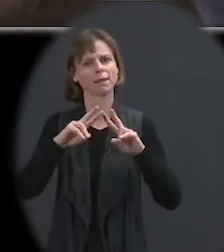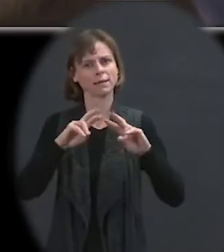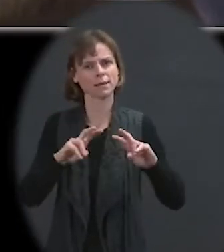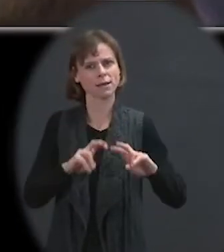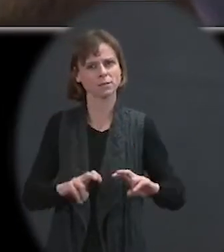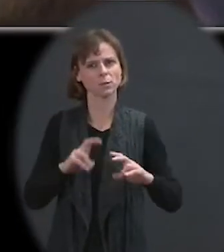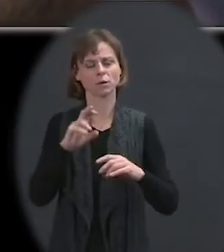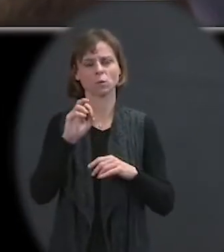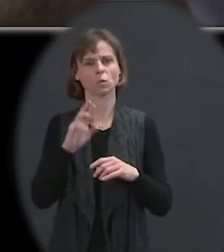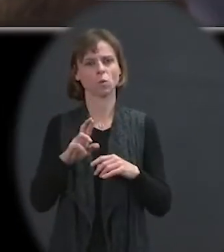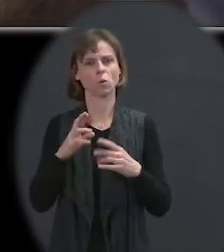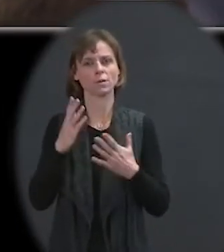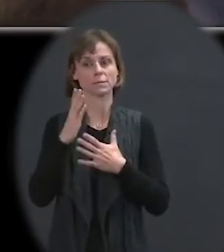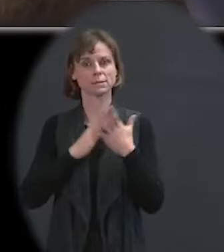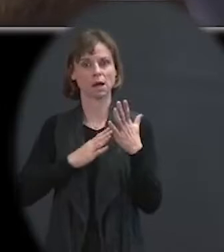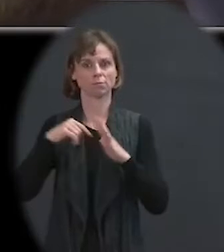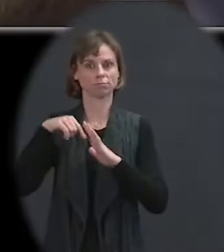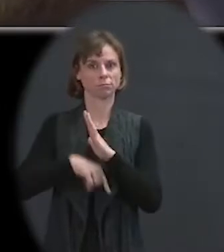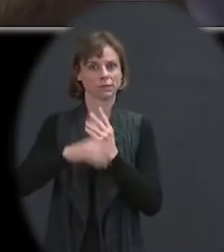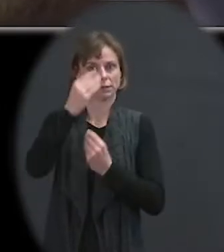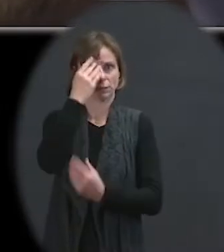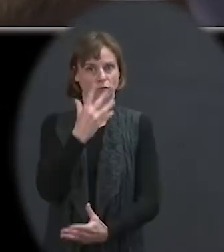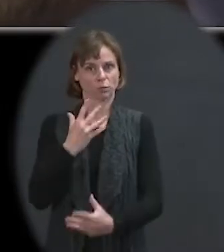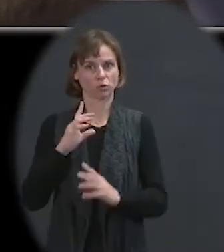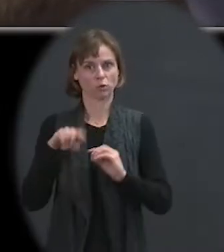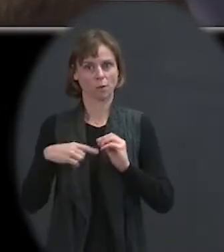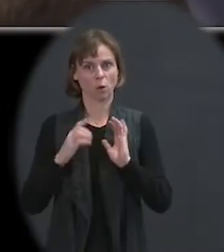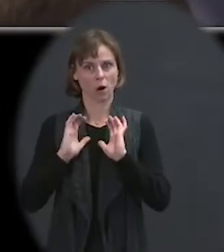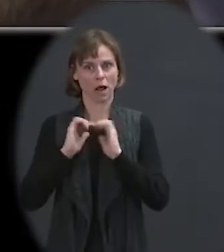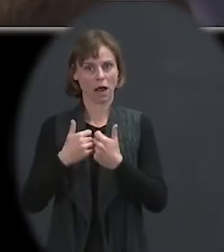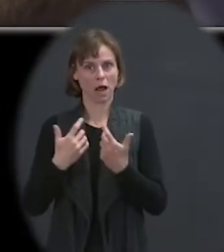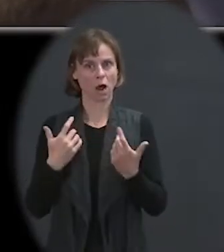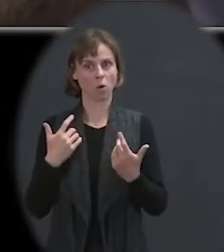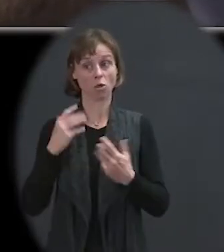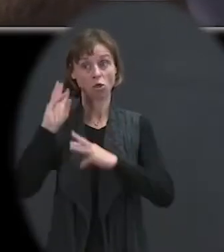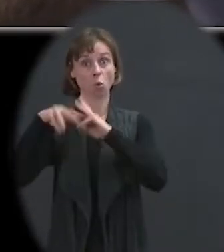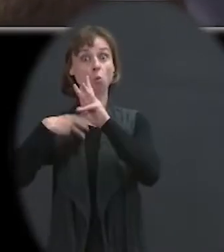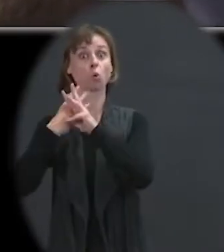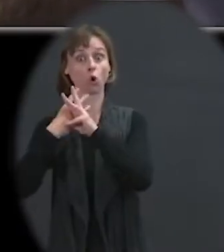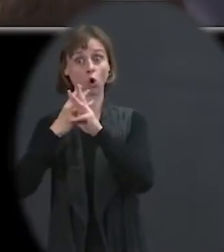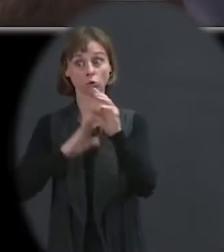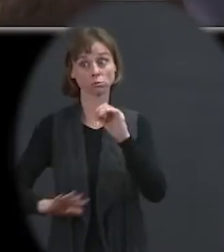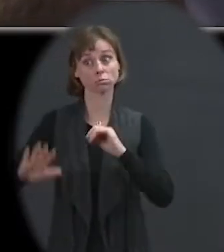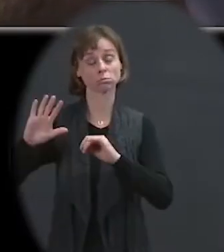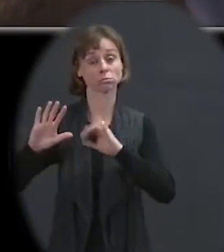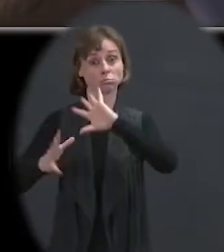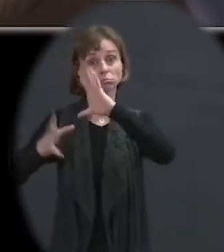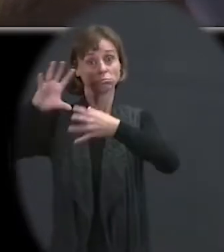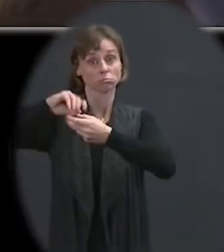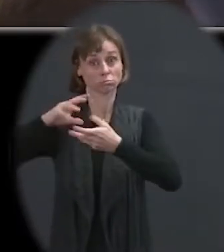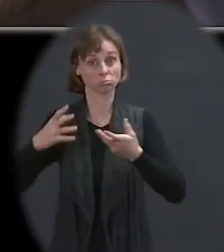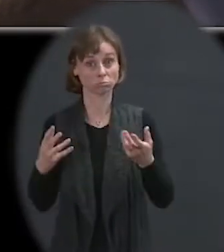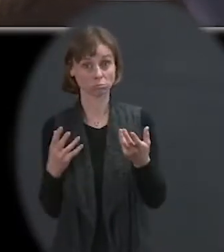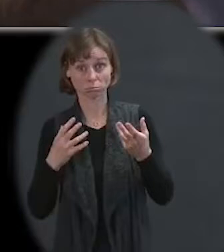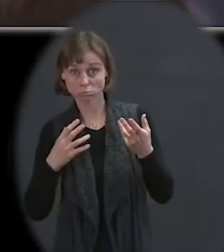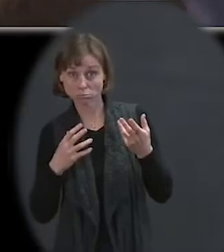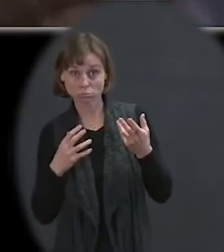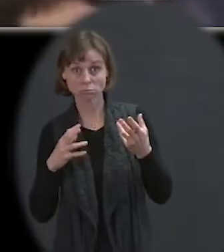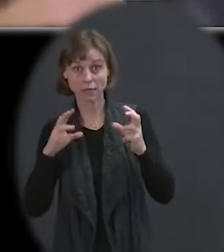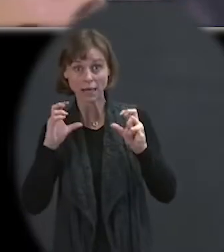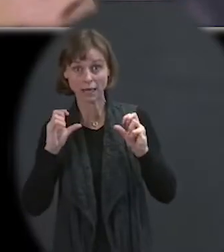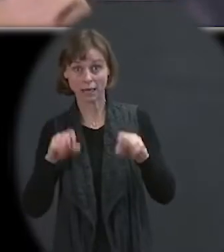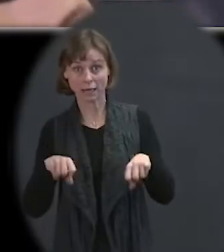perhaps some details on how we can force the world community to exert pressure on China to open up its doors